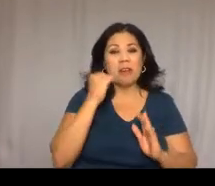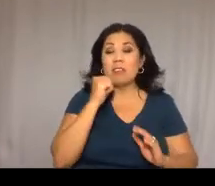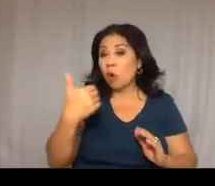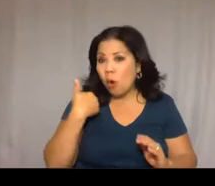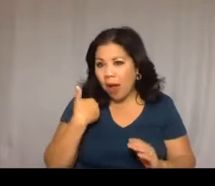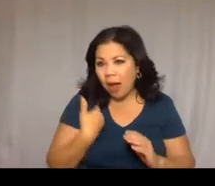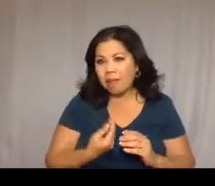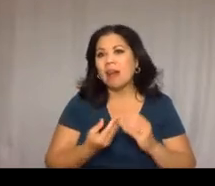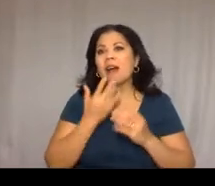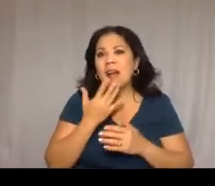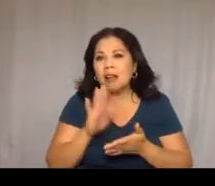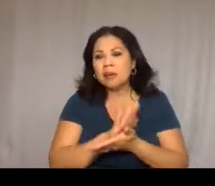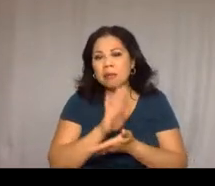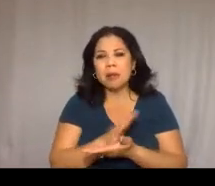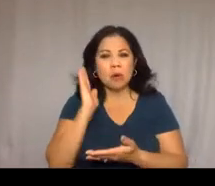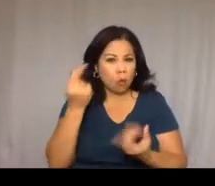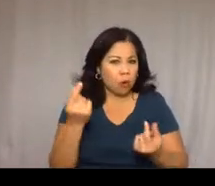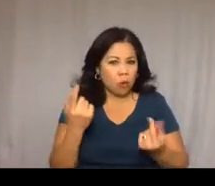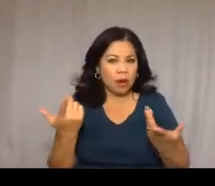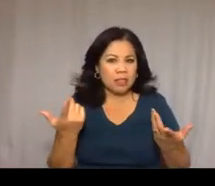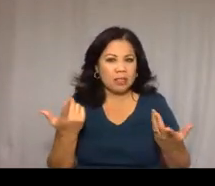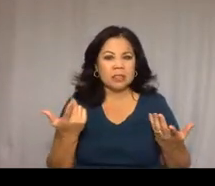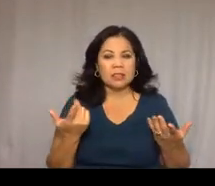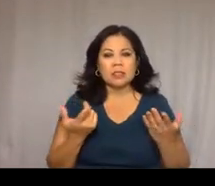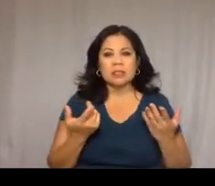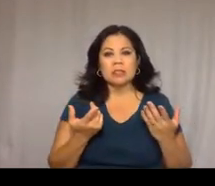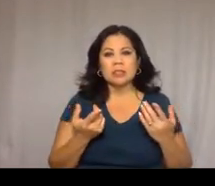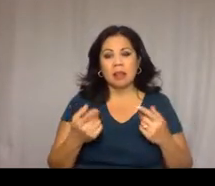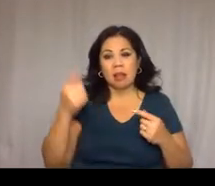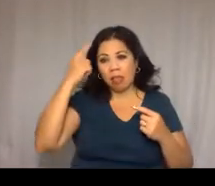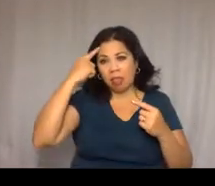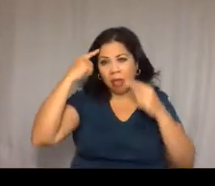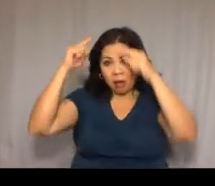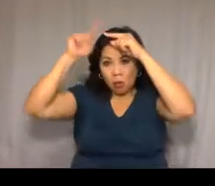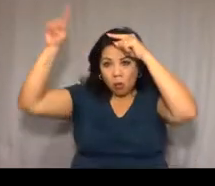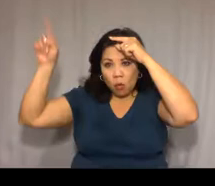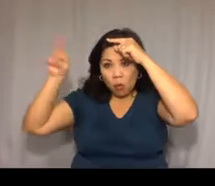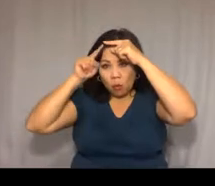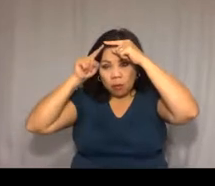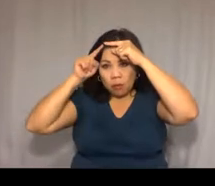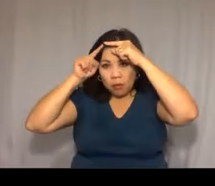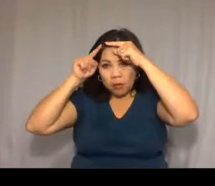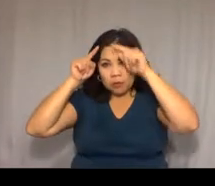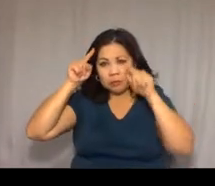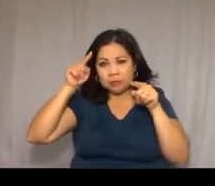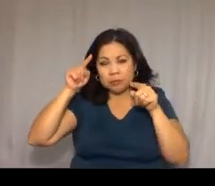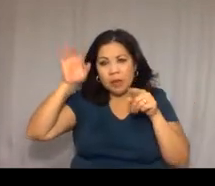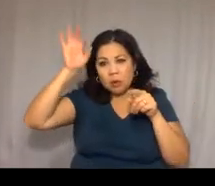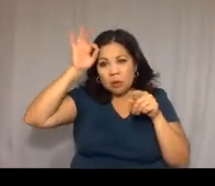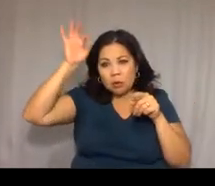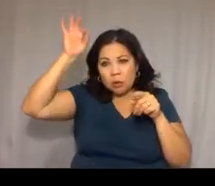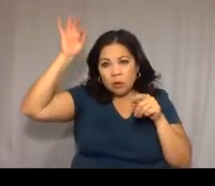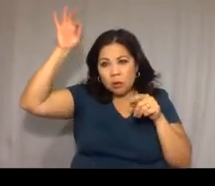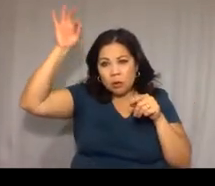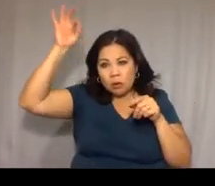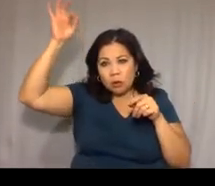you don't have a colored piece of paper, what you're going to do is just draw your thought bubble like the one on the rabbit. You just put some little circles up